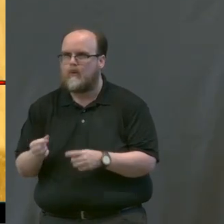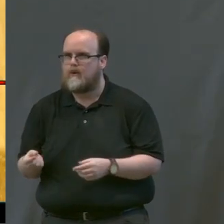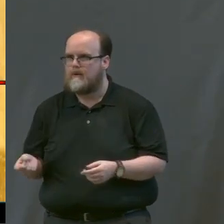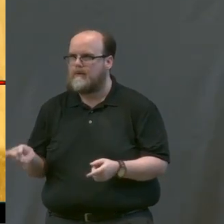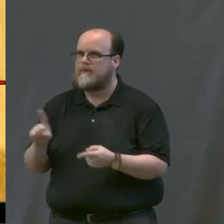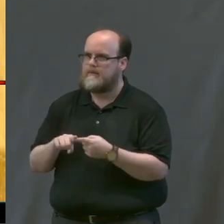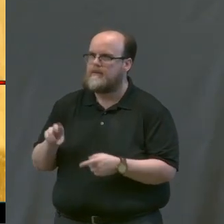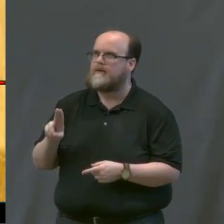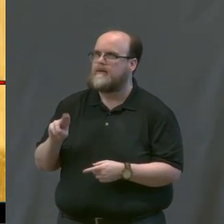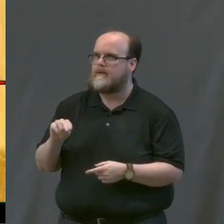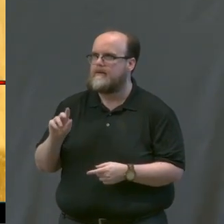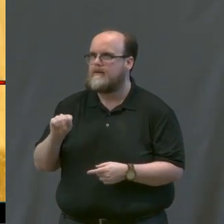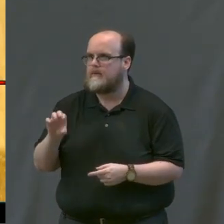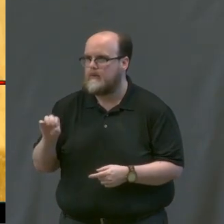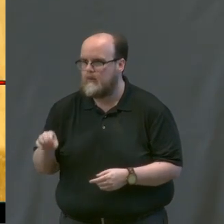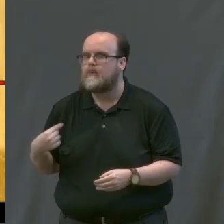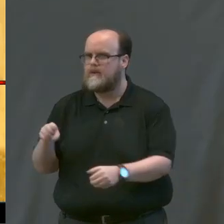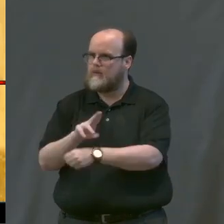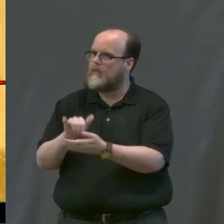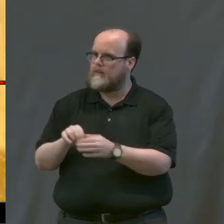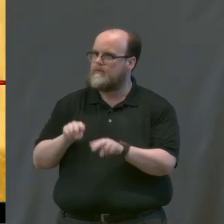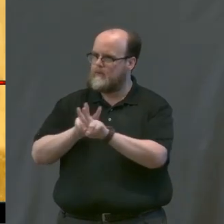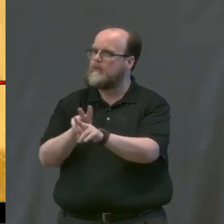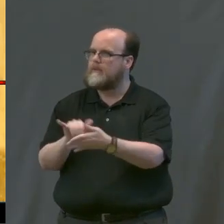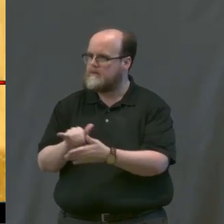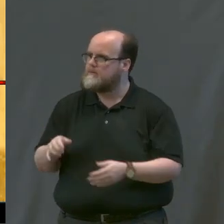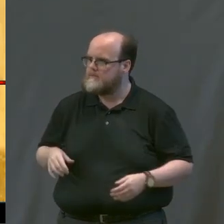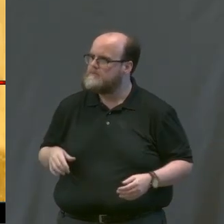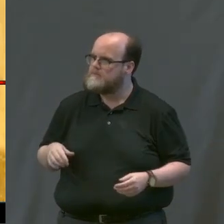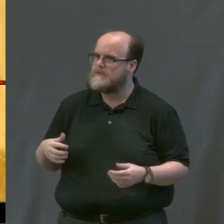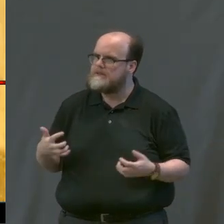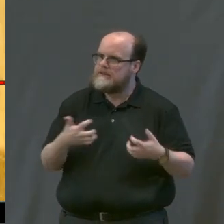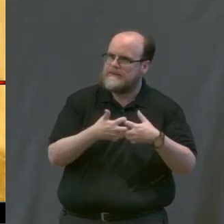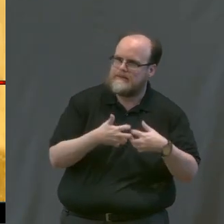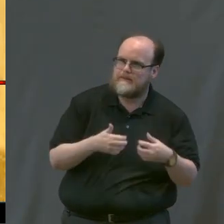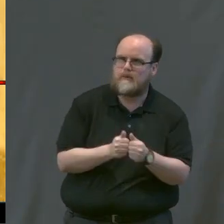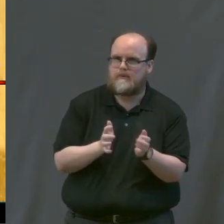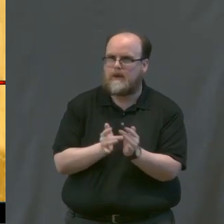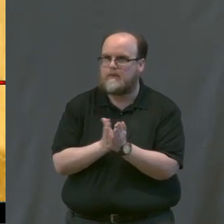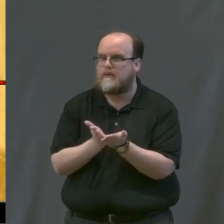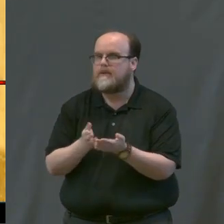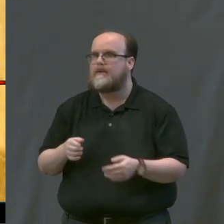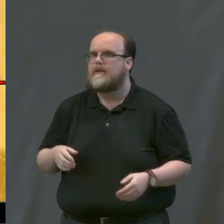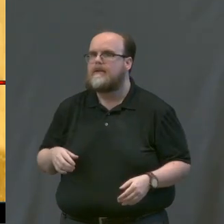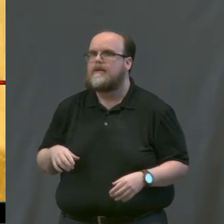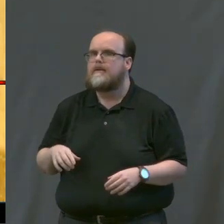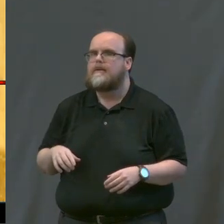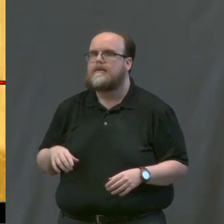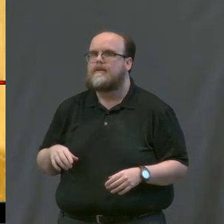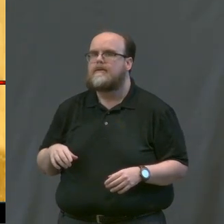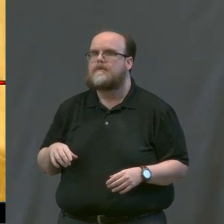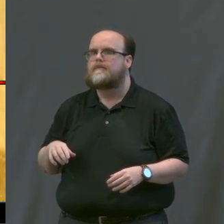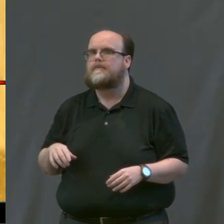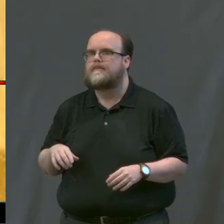verse, especially at funerals, and it's scriptural, it's consistent. That use of the verse is consistent